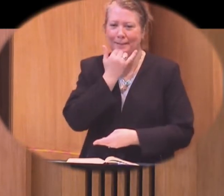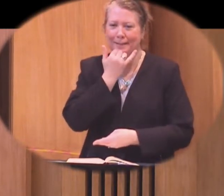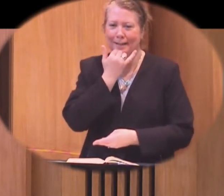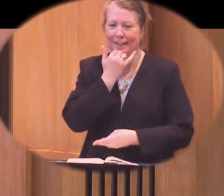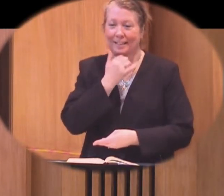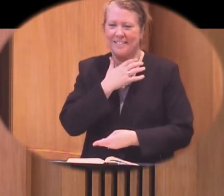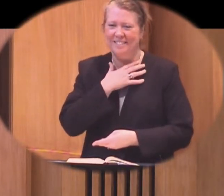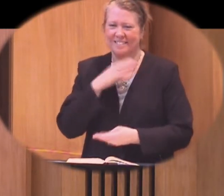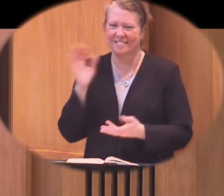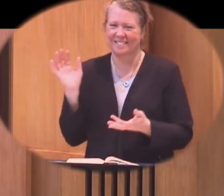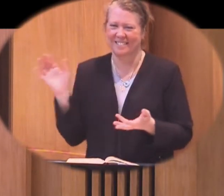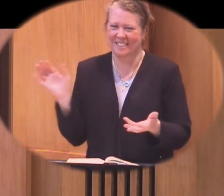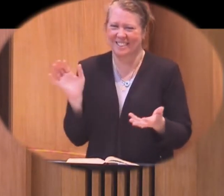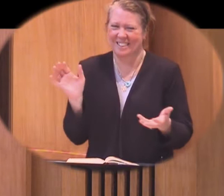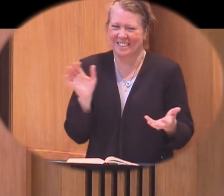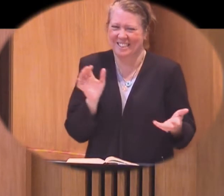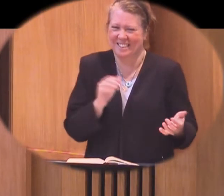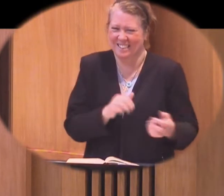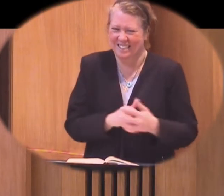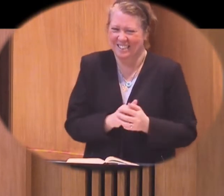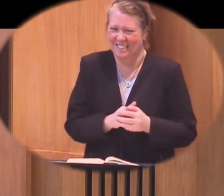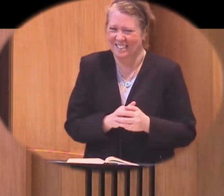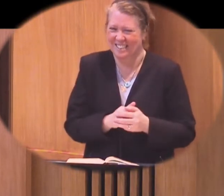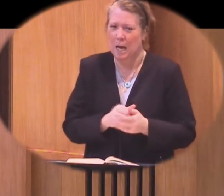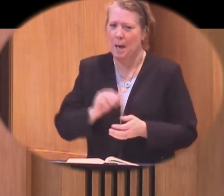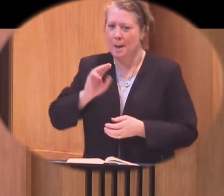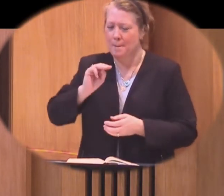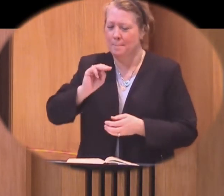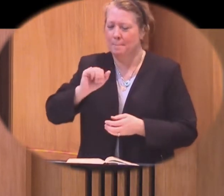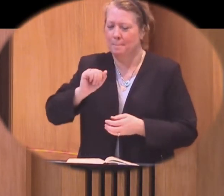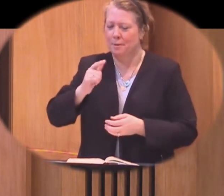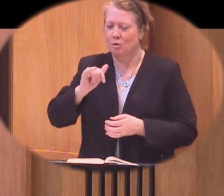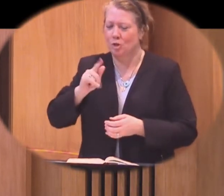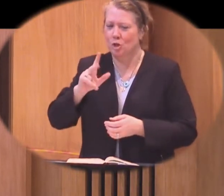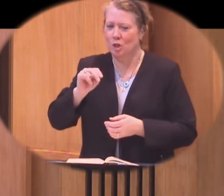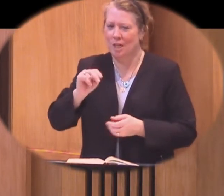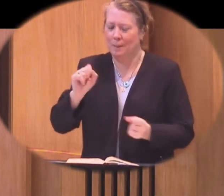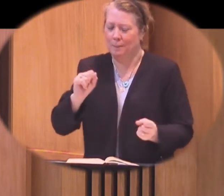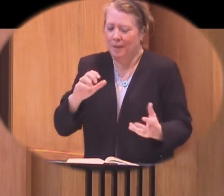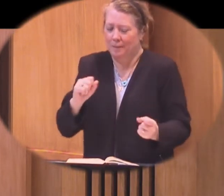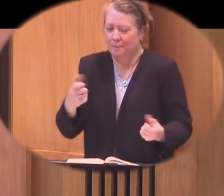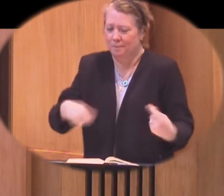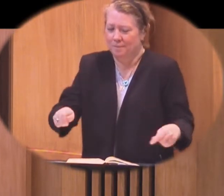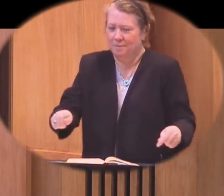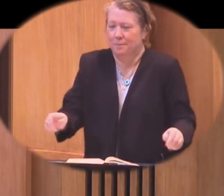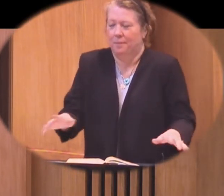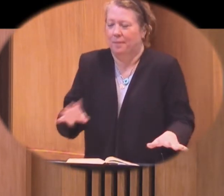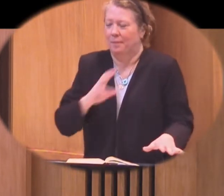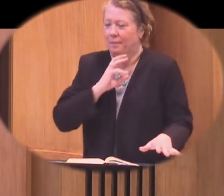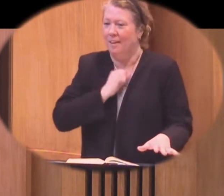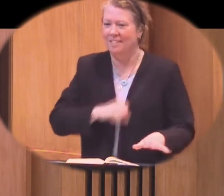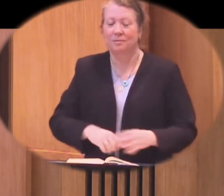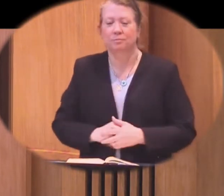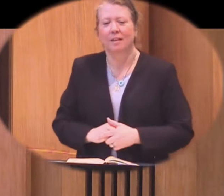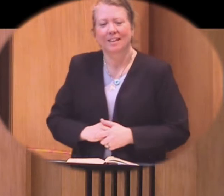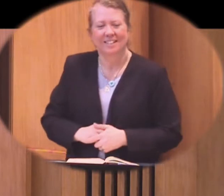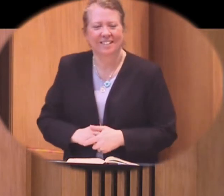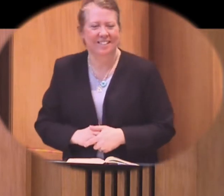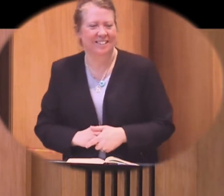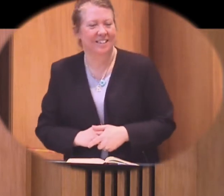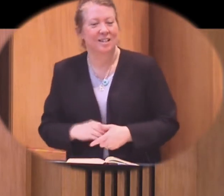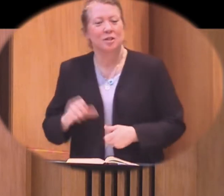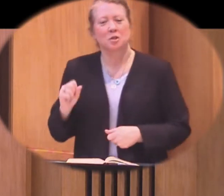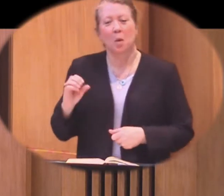really do have two announcements that I need to make at the end of Mass. So to sort of take up this time, I want to share with you